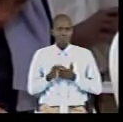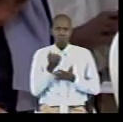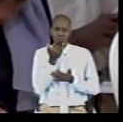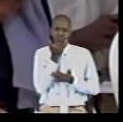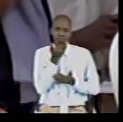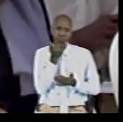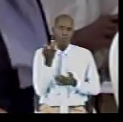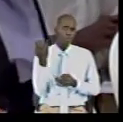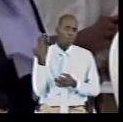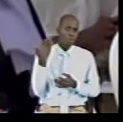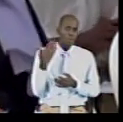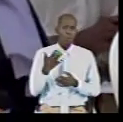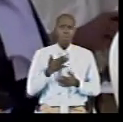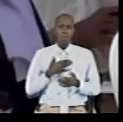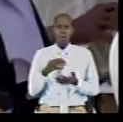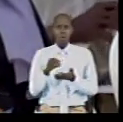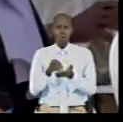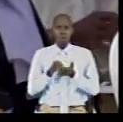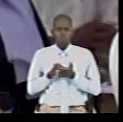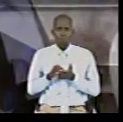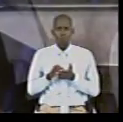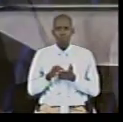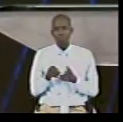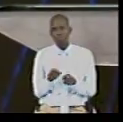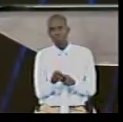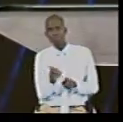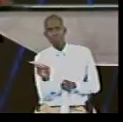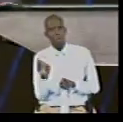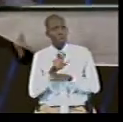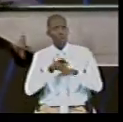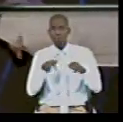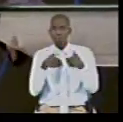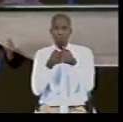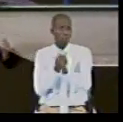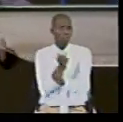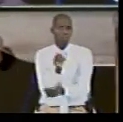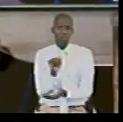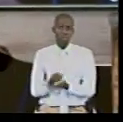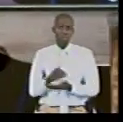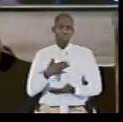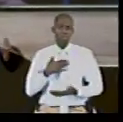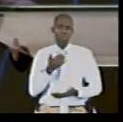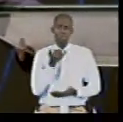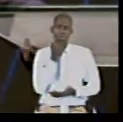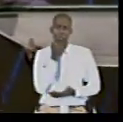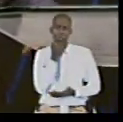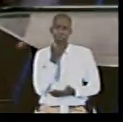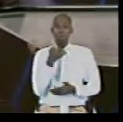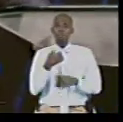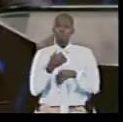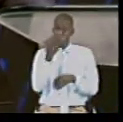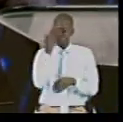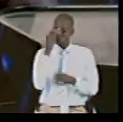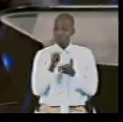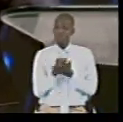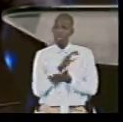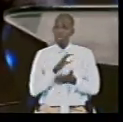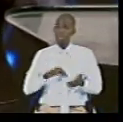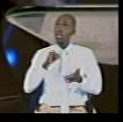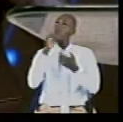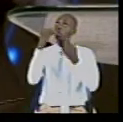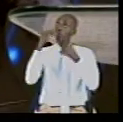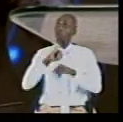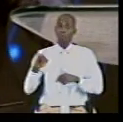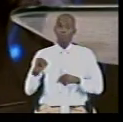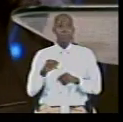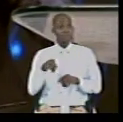my discipline? Don't follow that. Make sure, because Christ is coming, I have been corrected, and